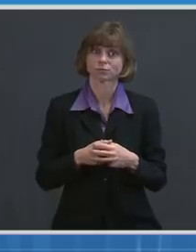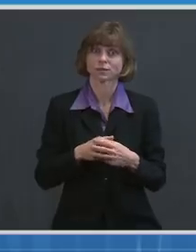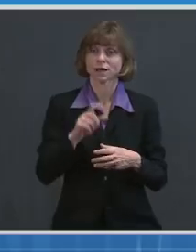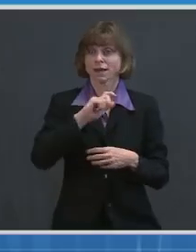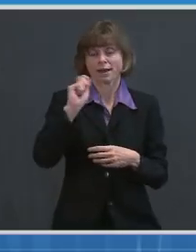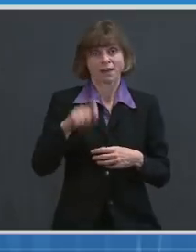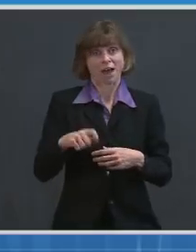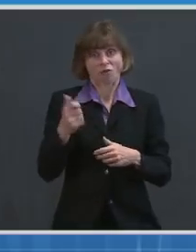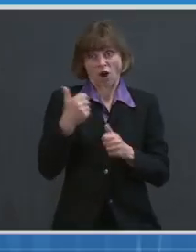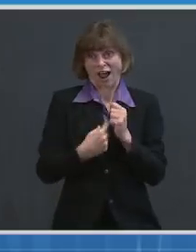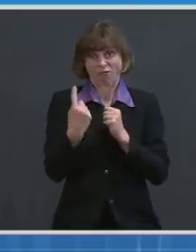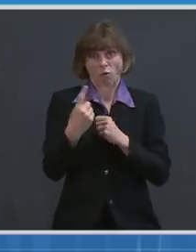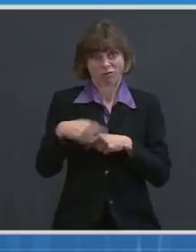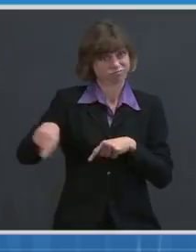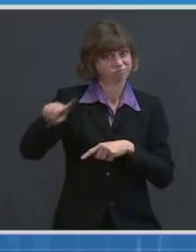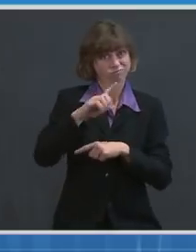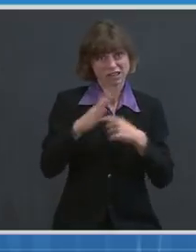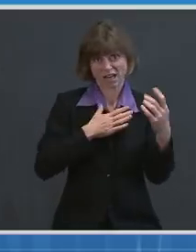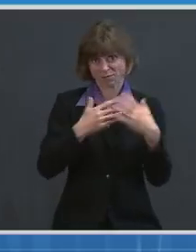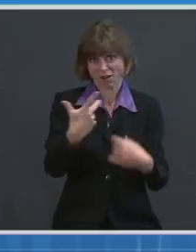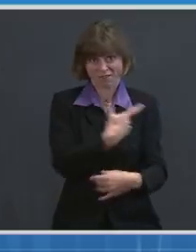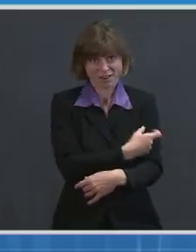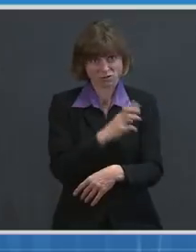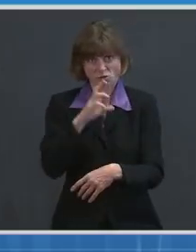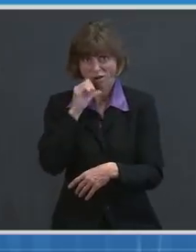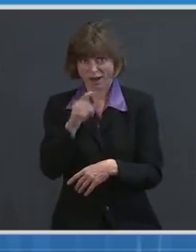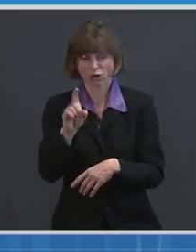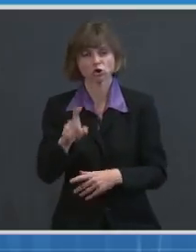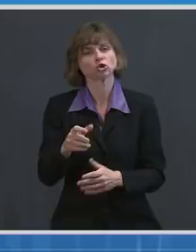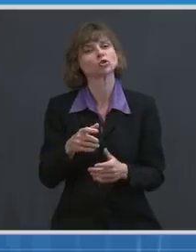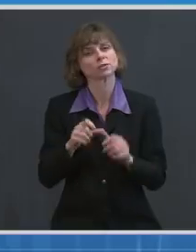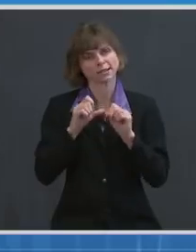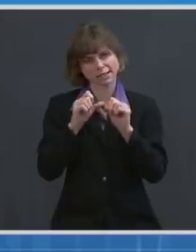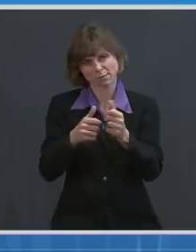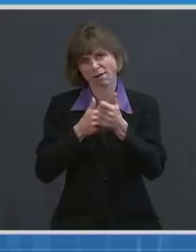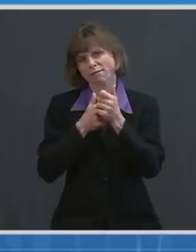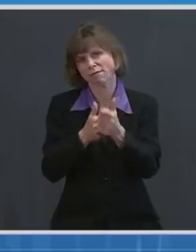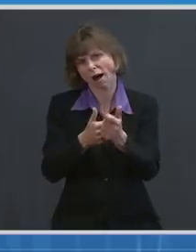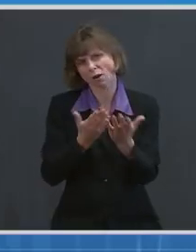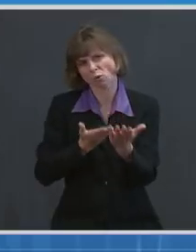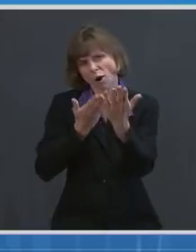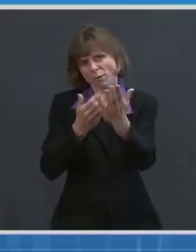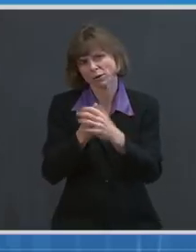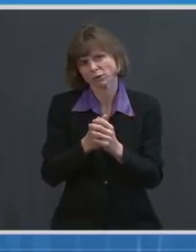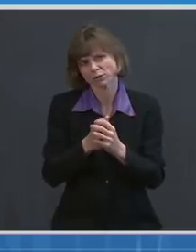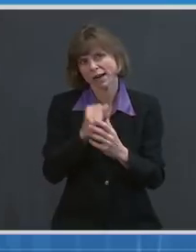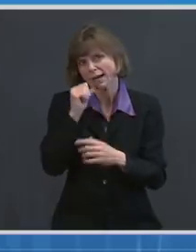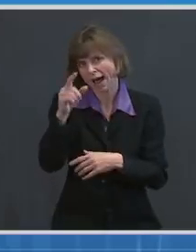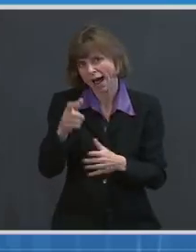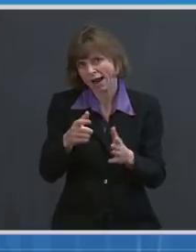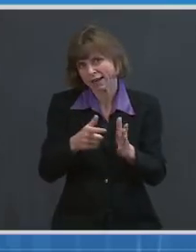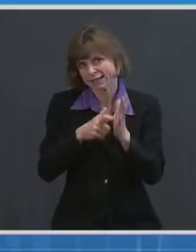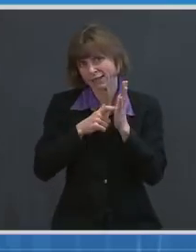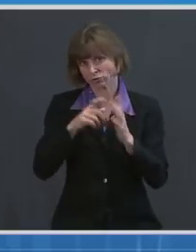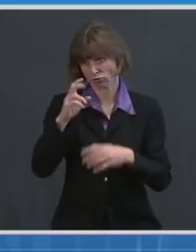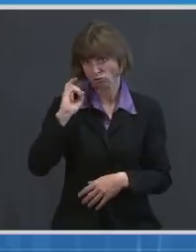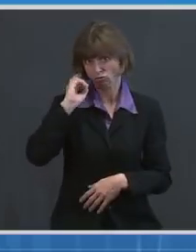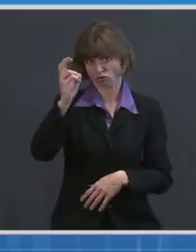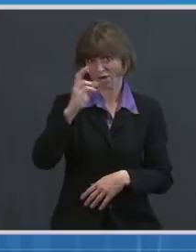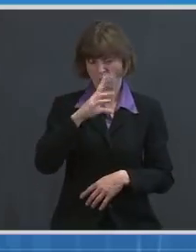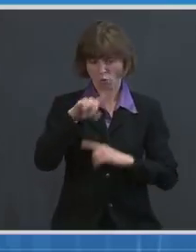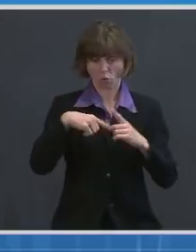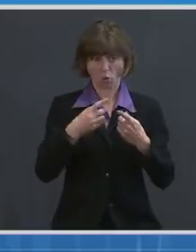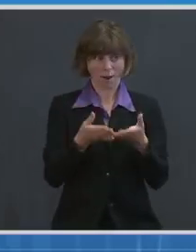or not, should continue to avoid medium and large-sized gatherings, as well as non-essential travel, and when in public